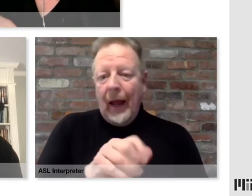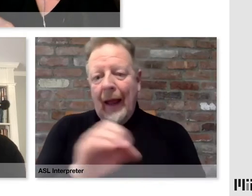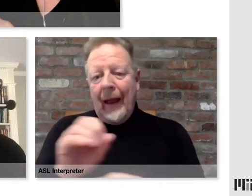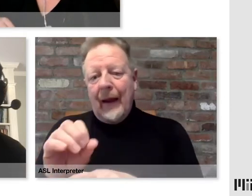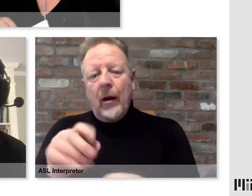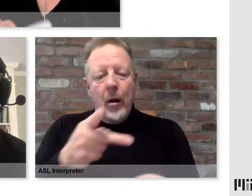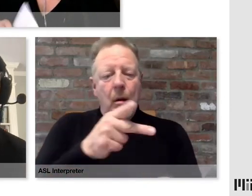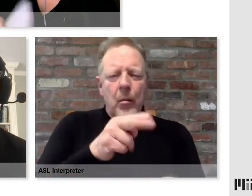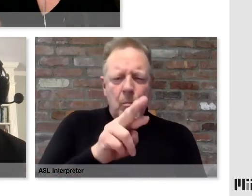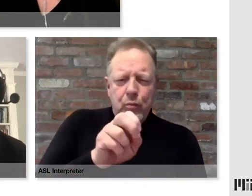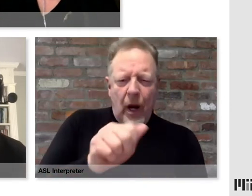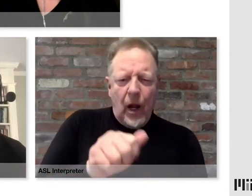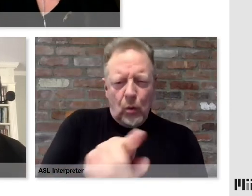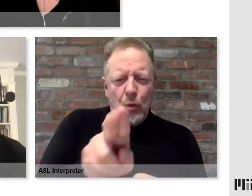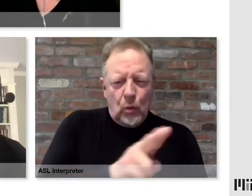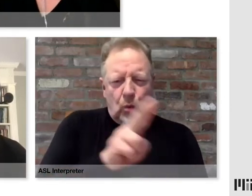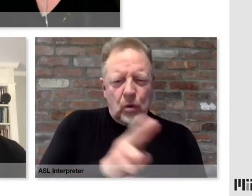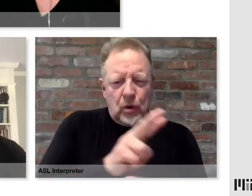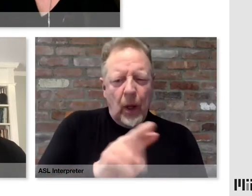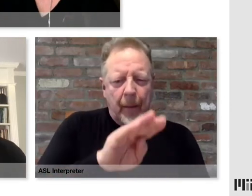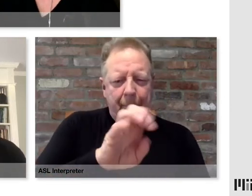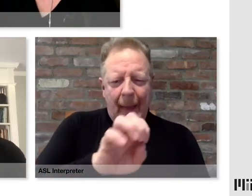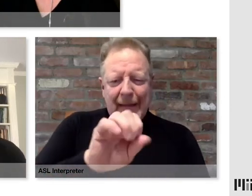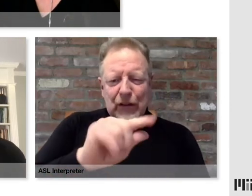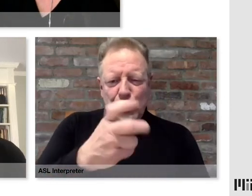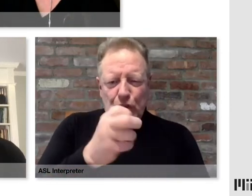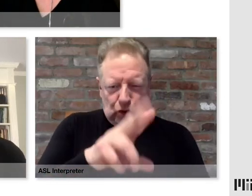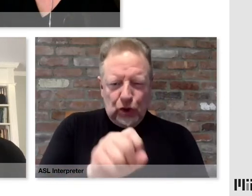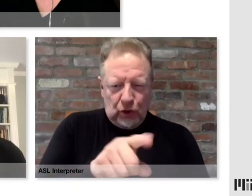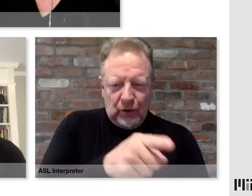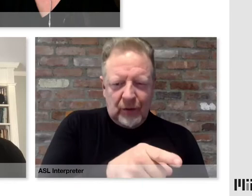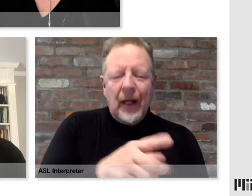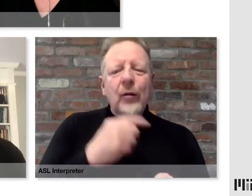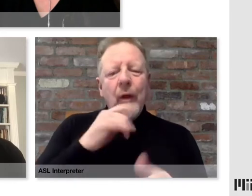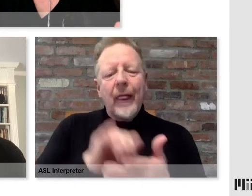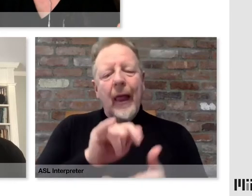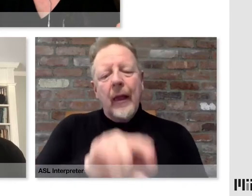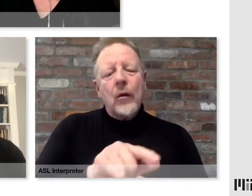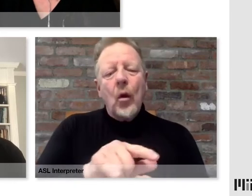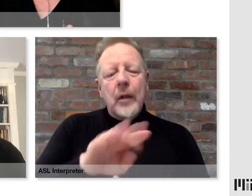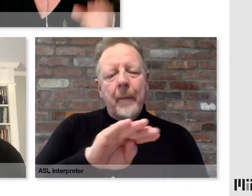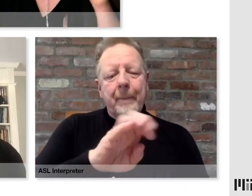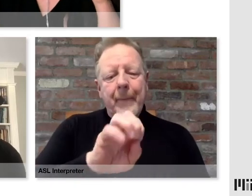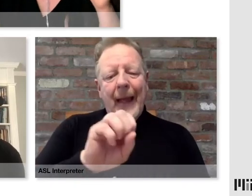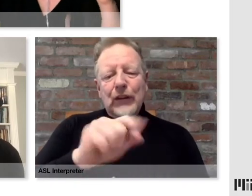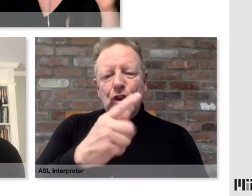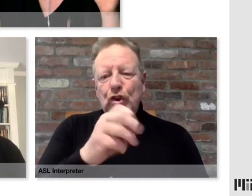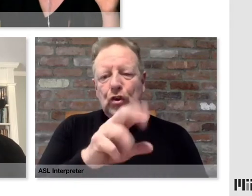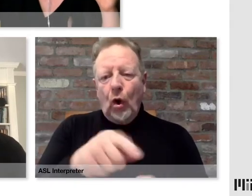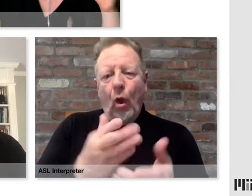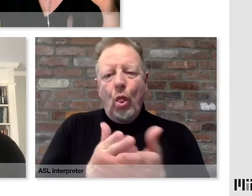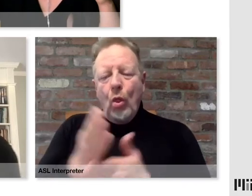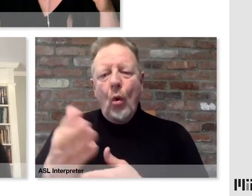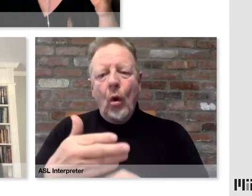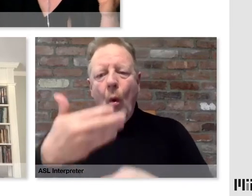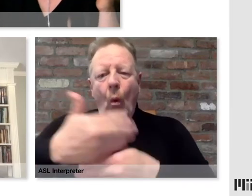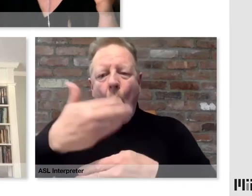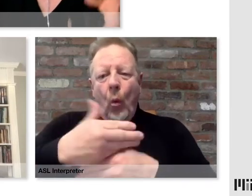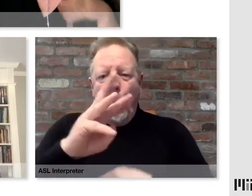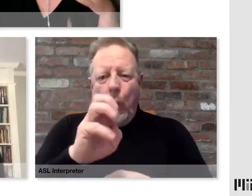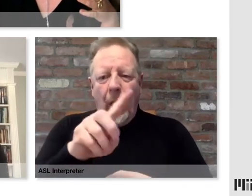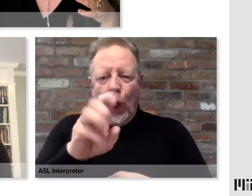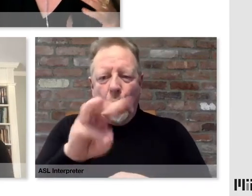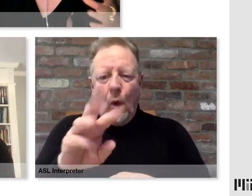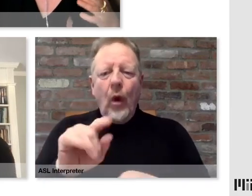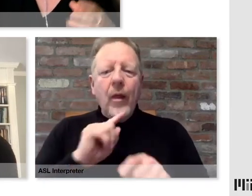you used messengers. And I would say those messengers, they go through a window. That's like the